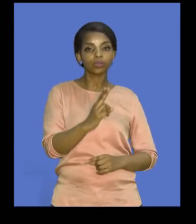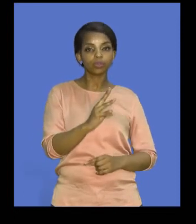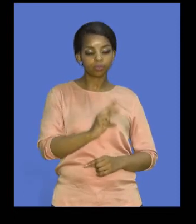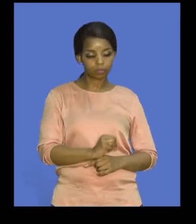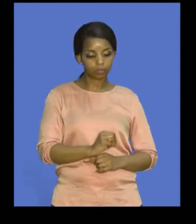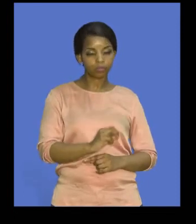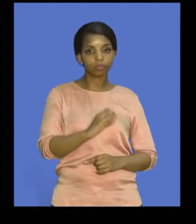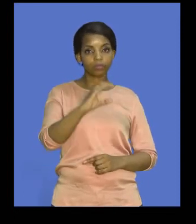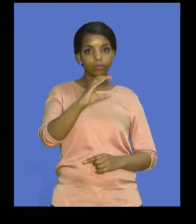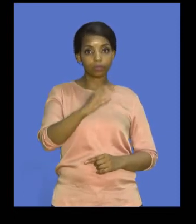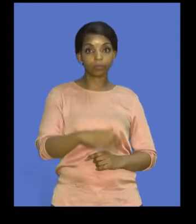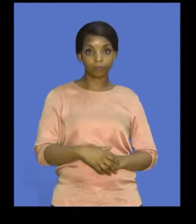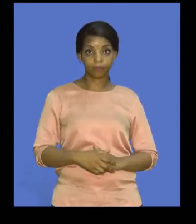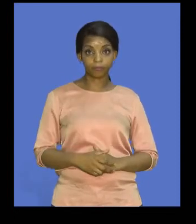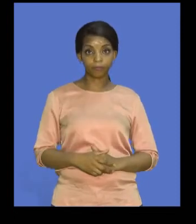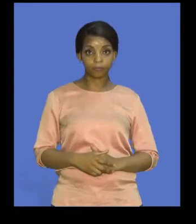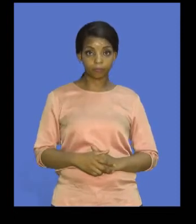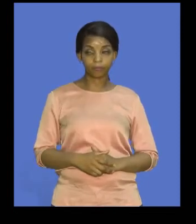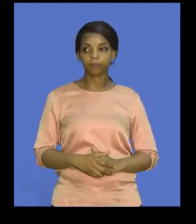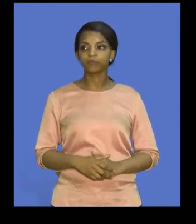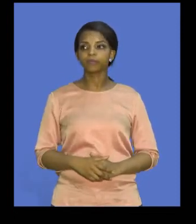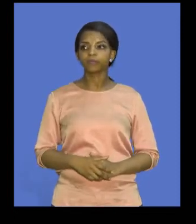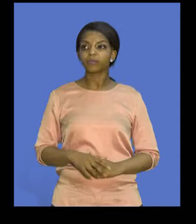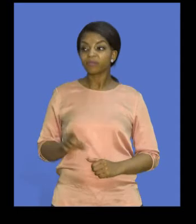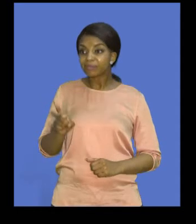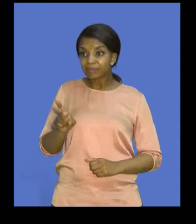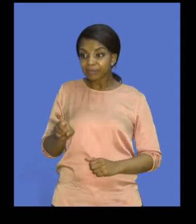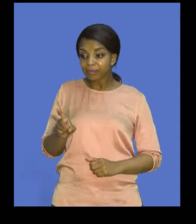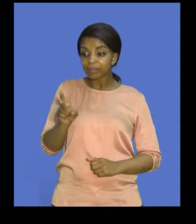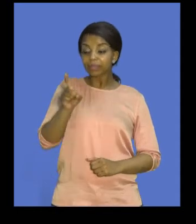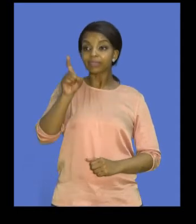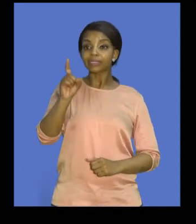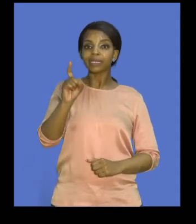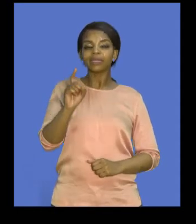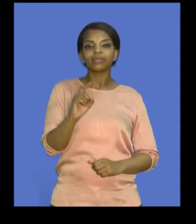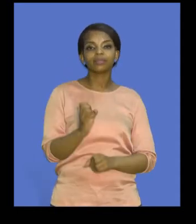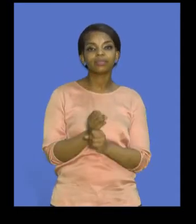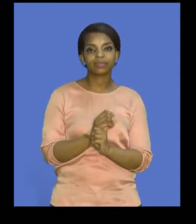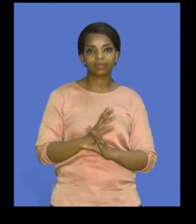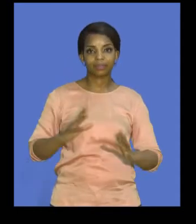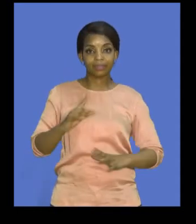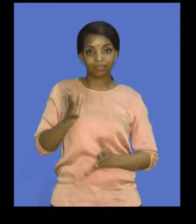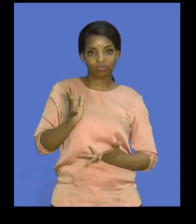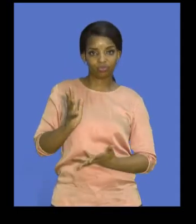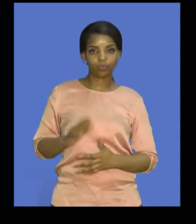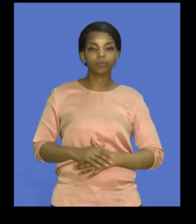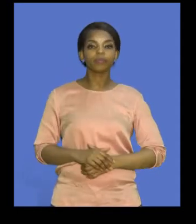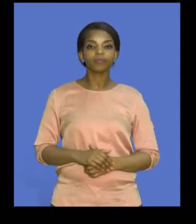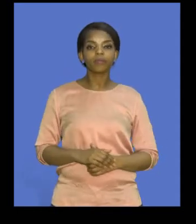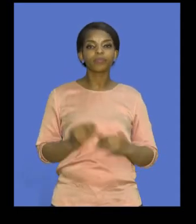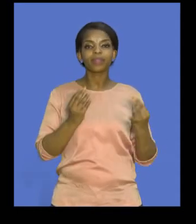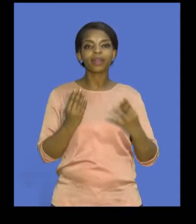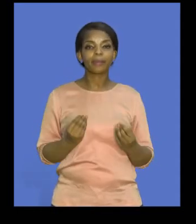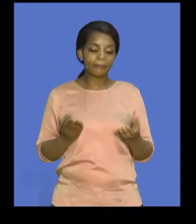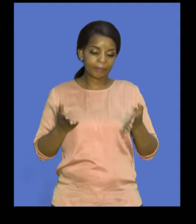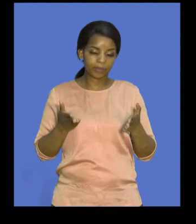microcoulombs, right? So these are the initial values. The distance is 3 centimeters apart, okay?